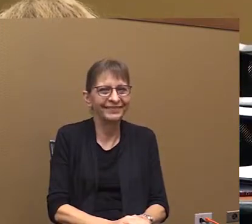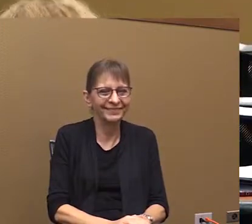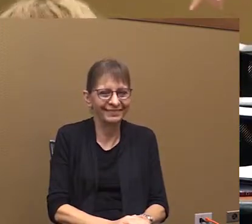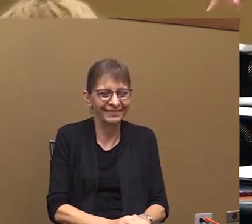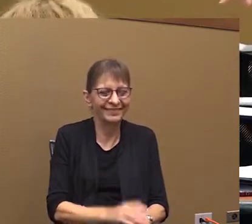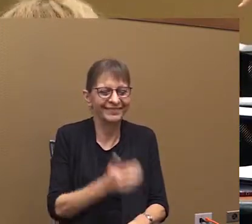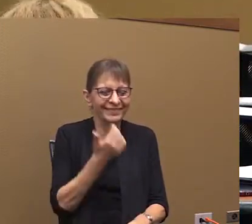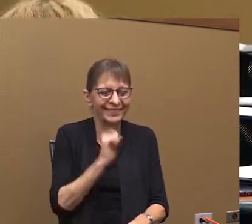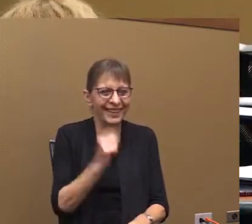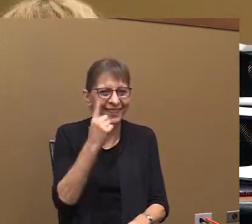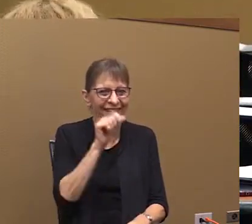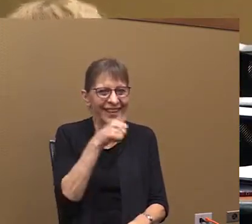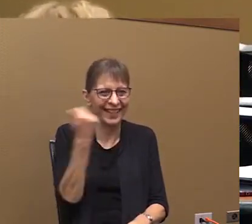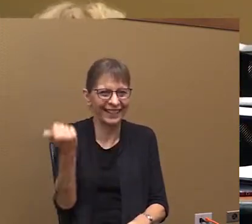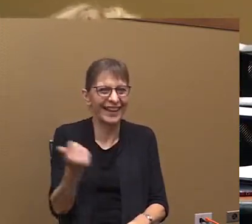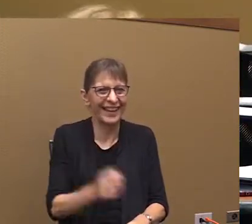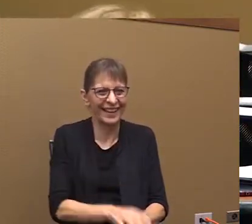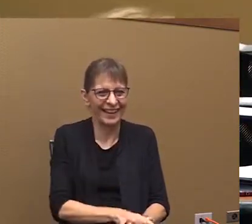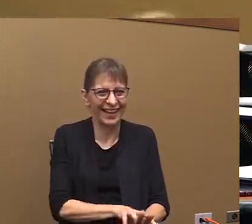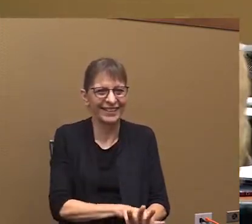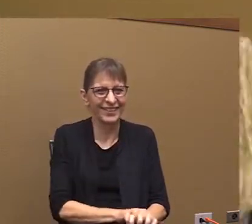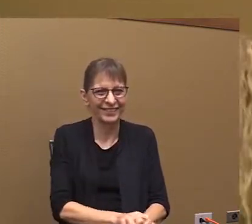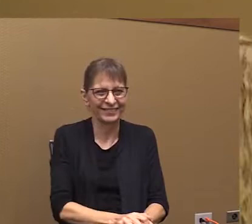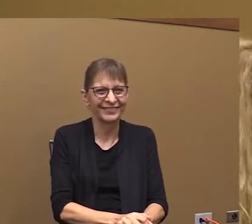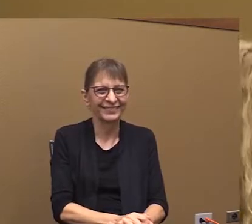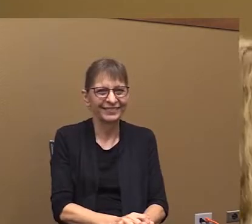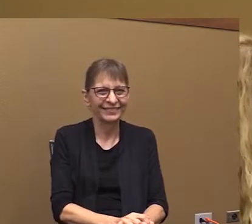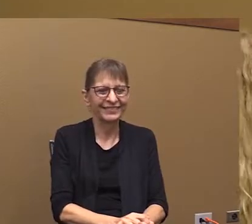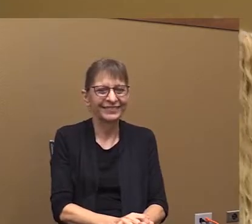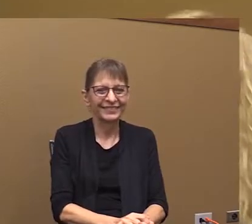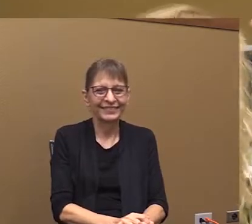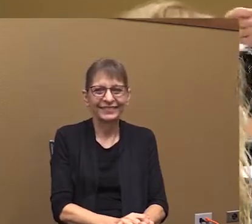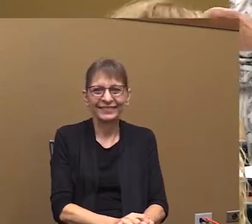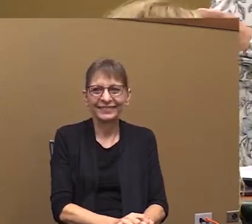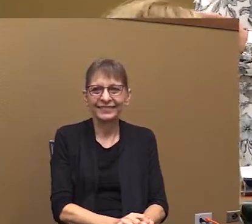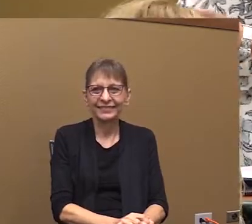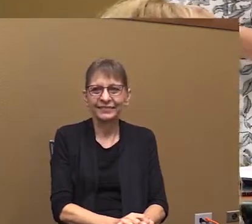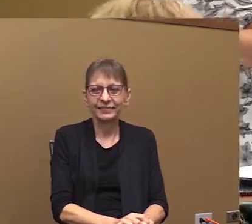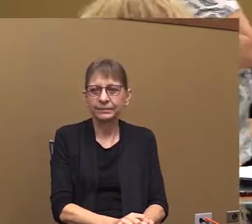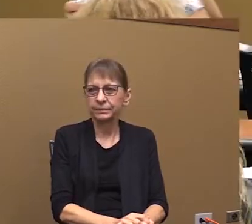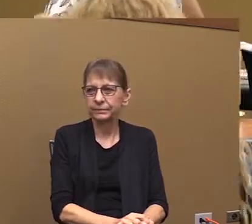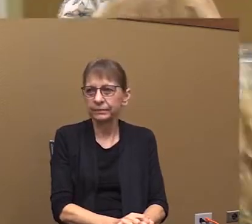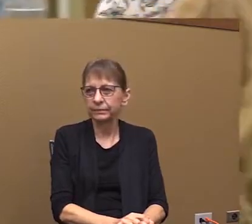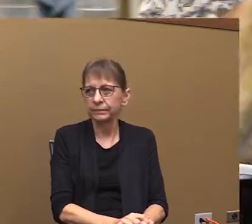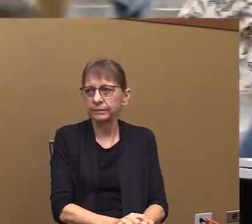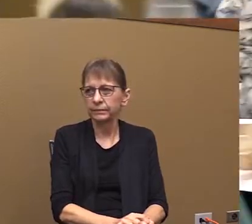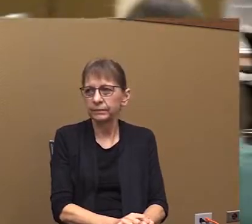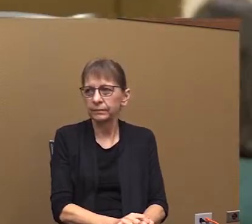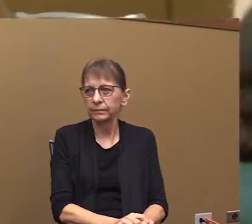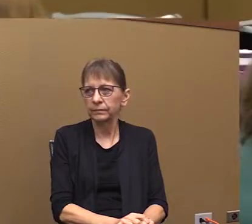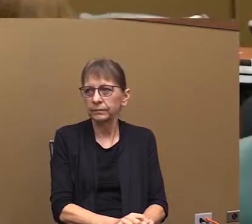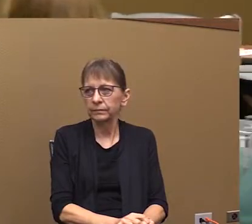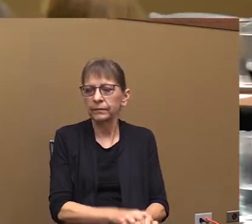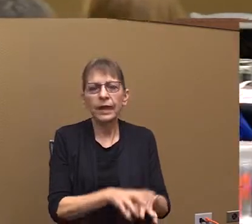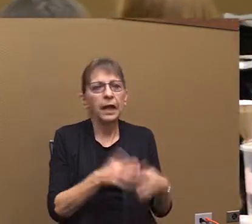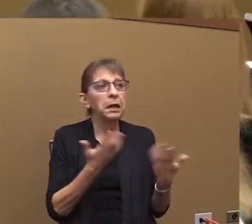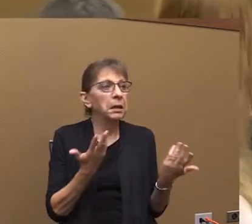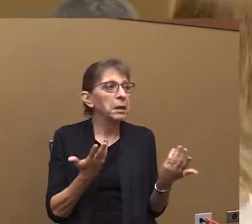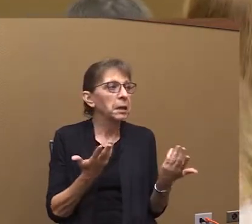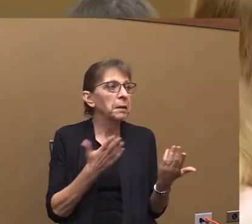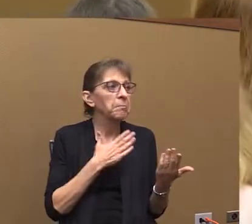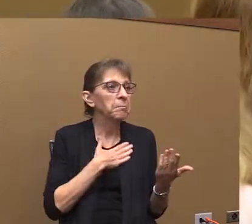else would you like to share what you were thinking? Well, it's a baby with an